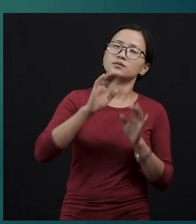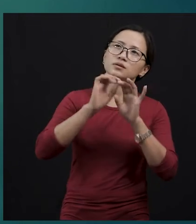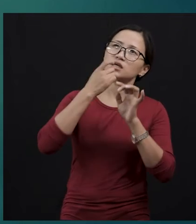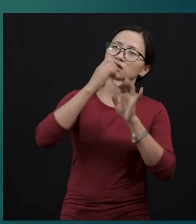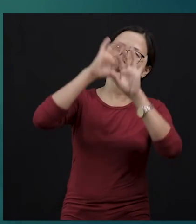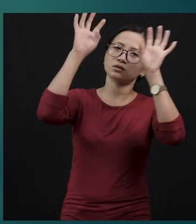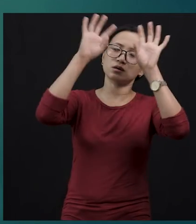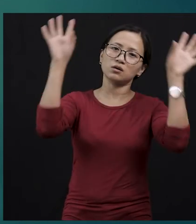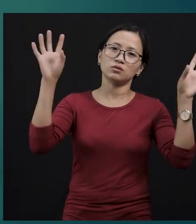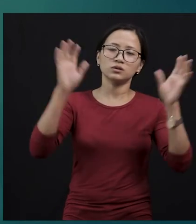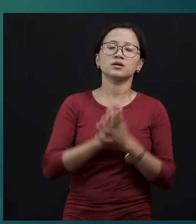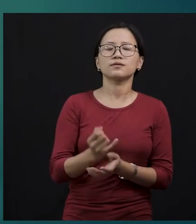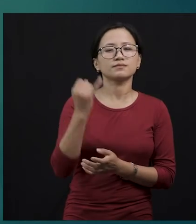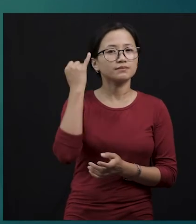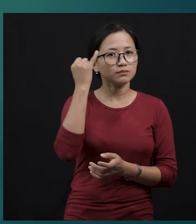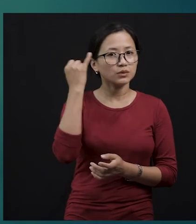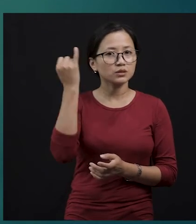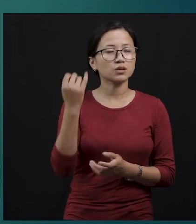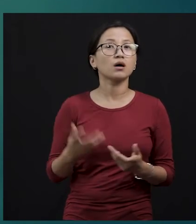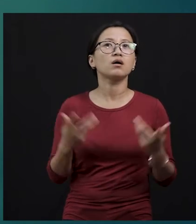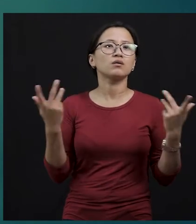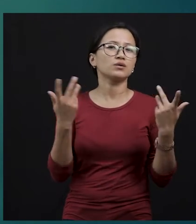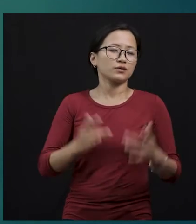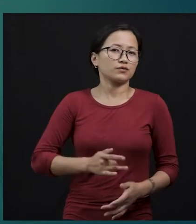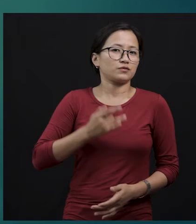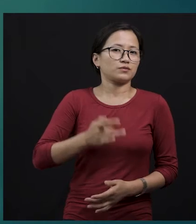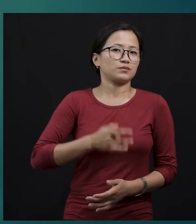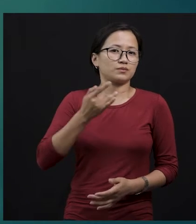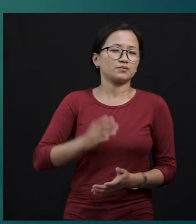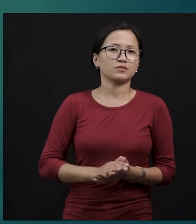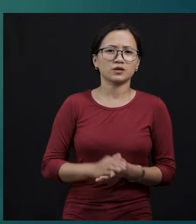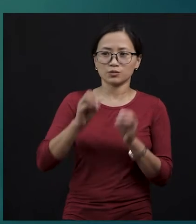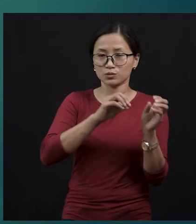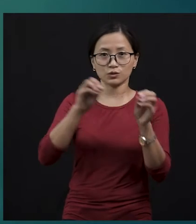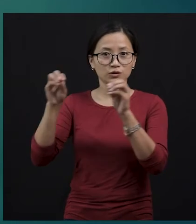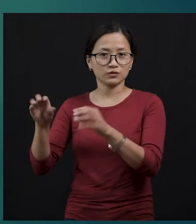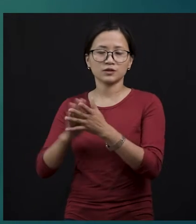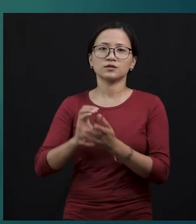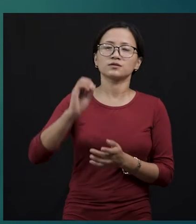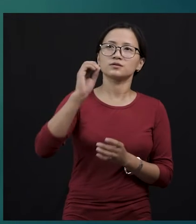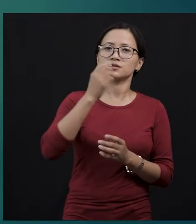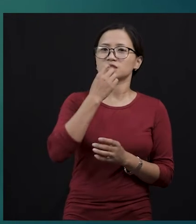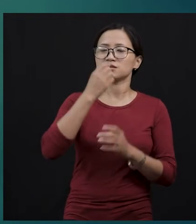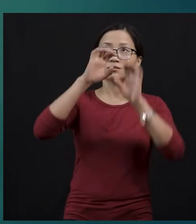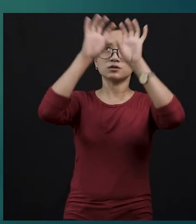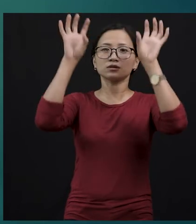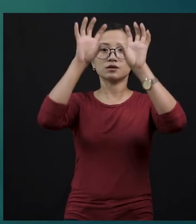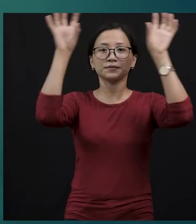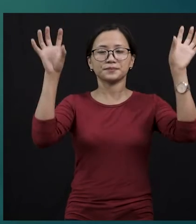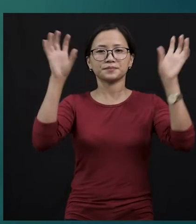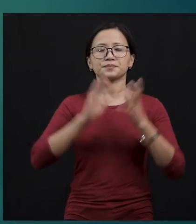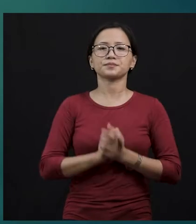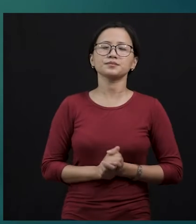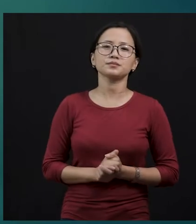and imagine how it would feel to be sitting on those clouds floating in the sky. Clouds don't come down, right?